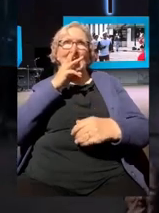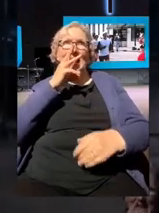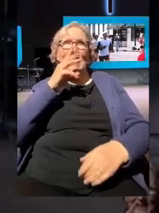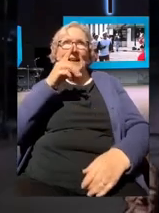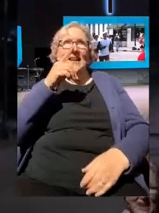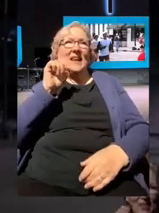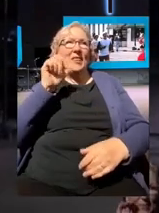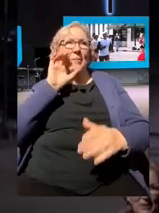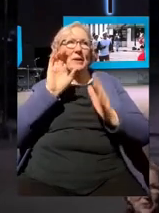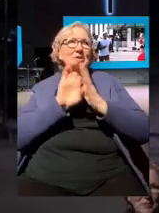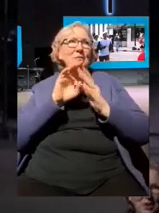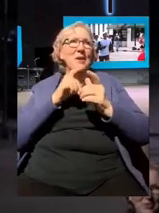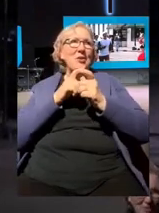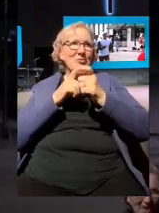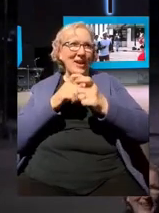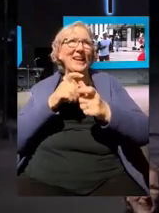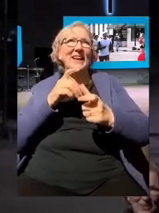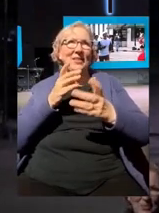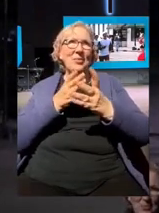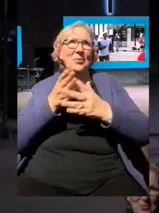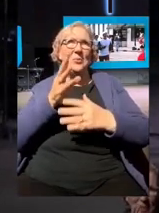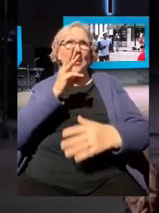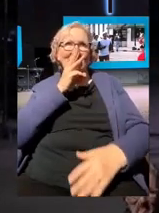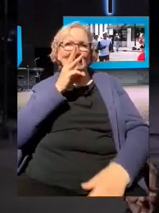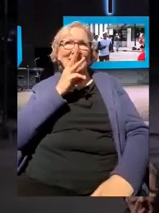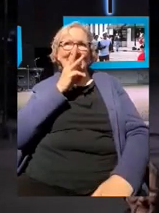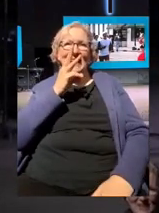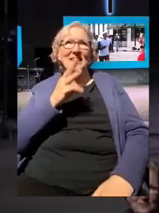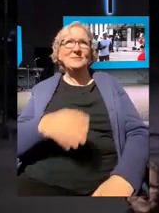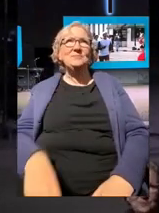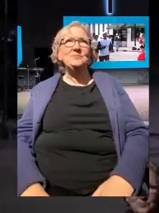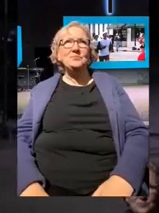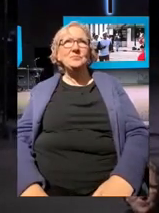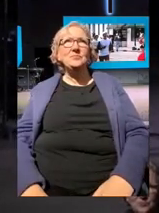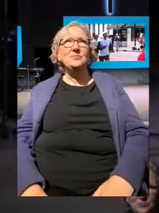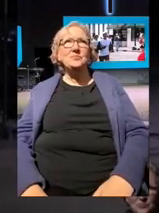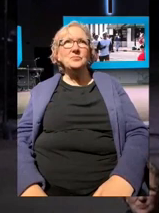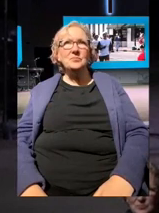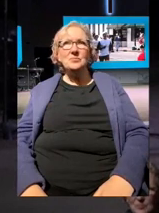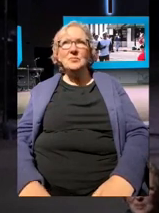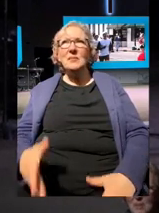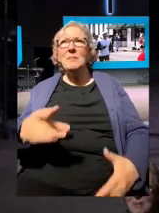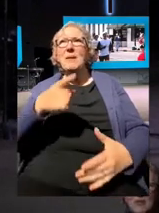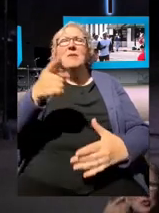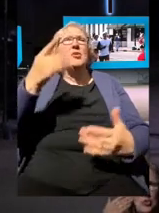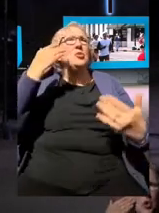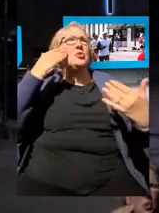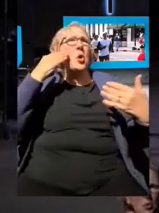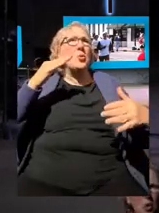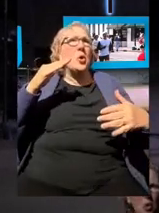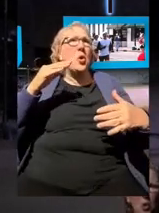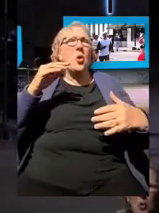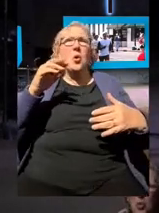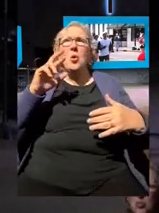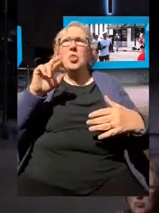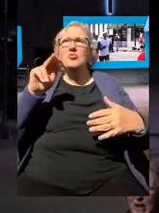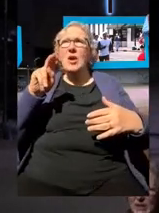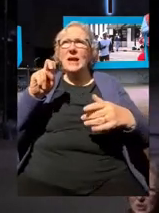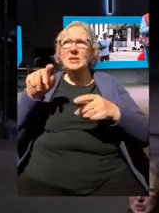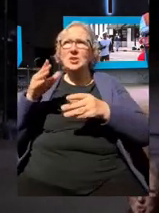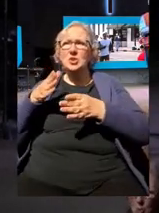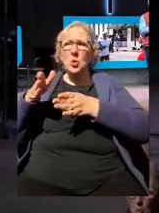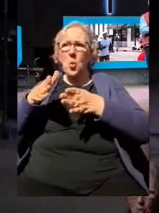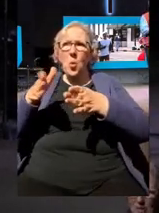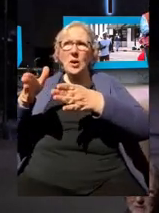of me entering Wellesley. For you that might not be real familiar with the course, Wellesley is basically the halfway point.